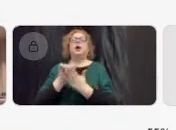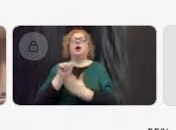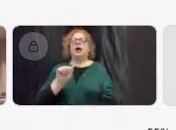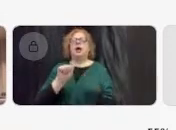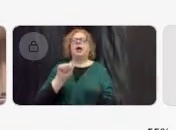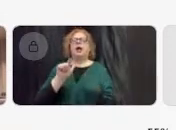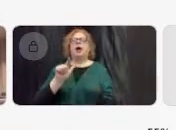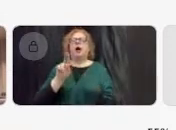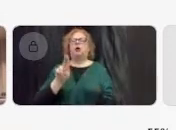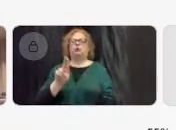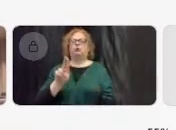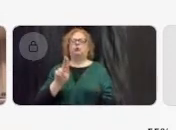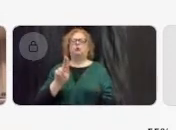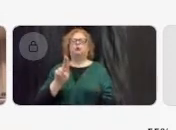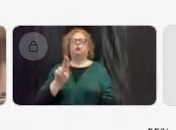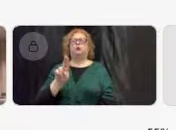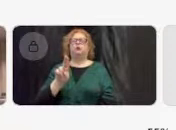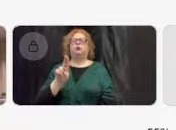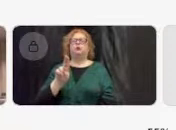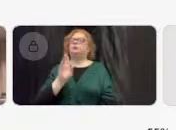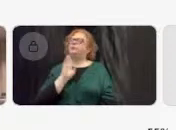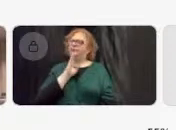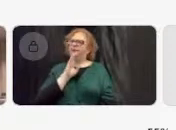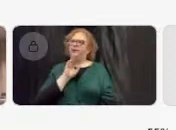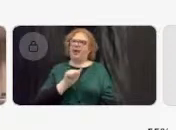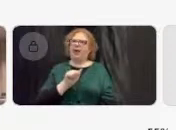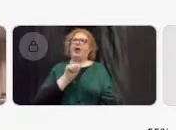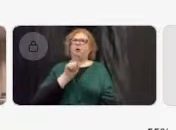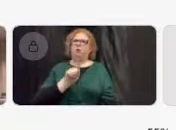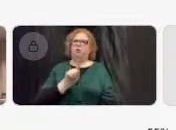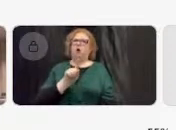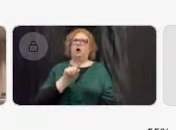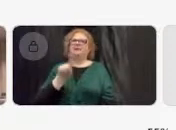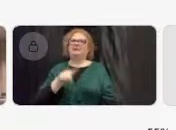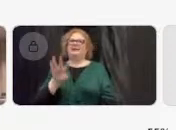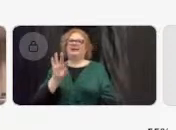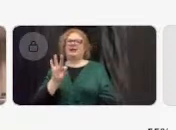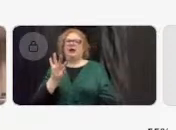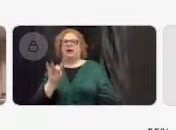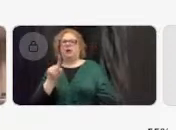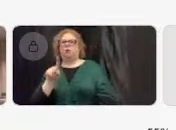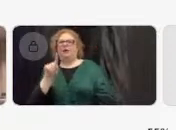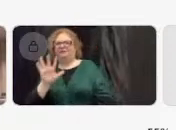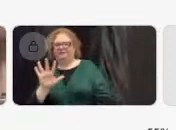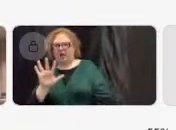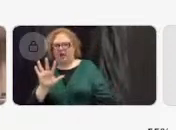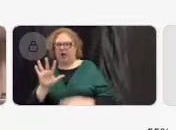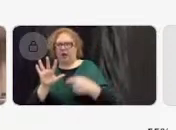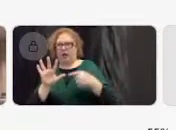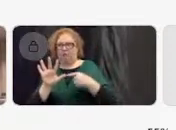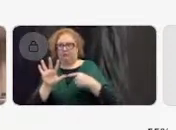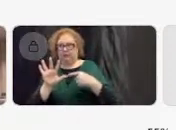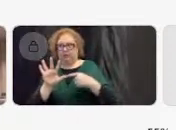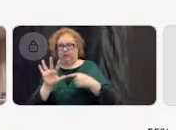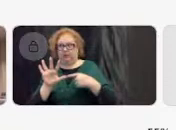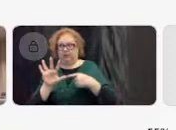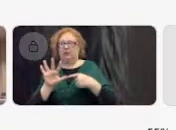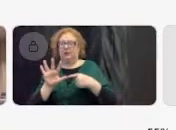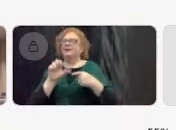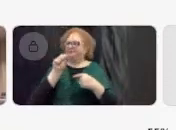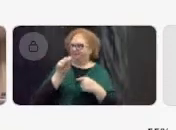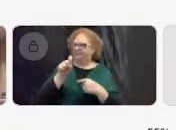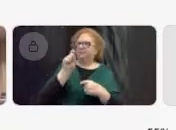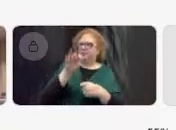ALU, I guess we're really doing A1, Z9815. Yes, we have to